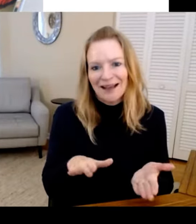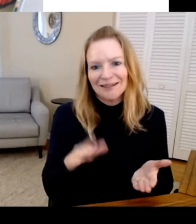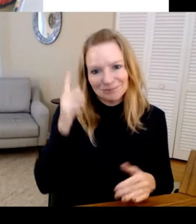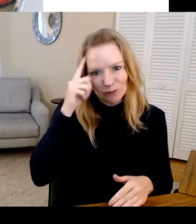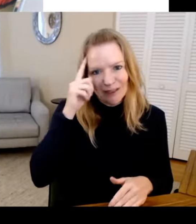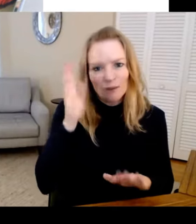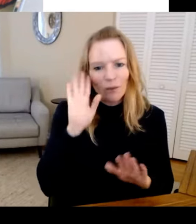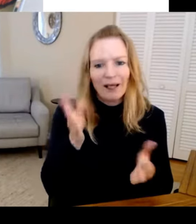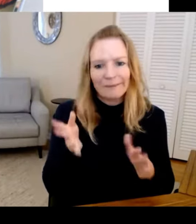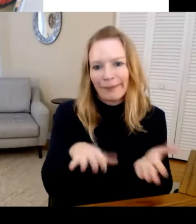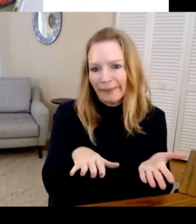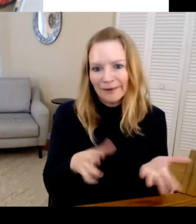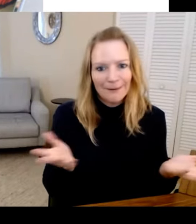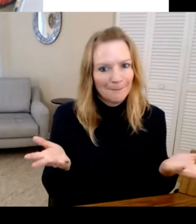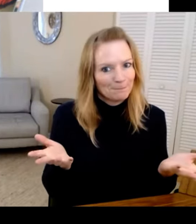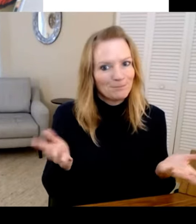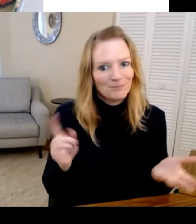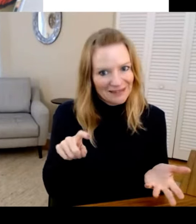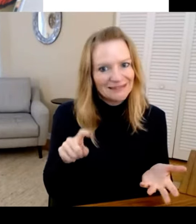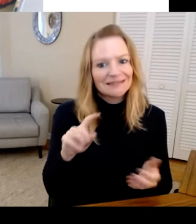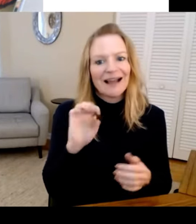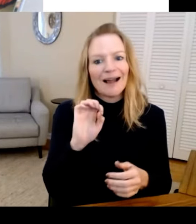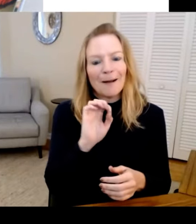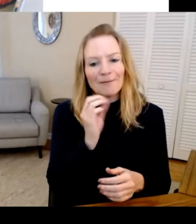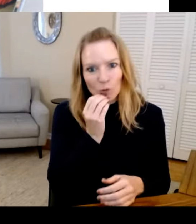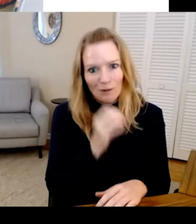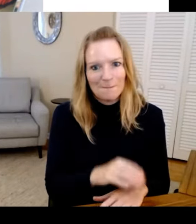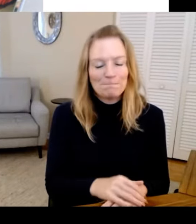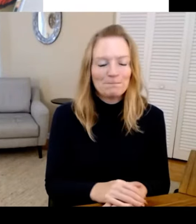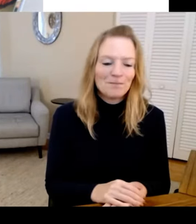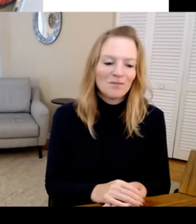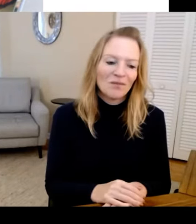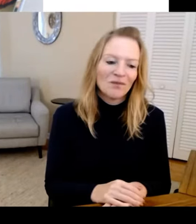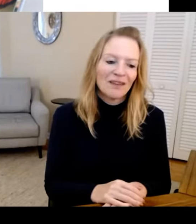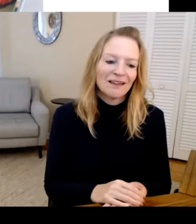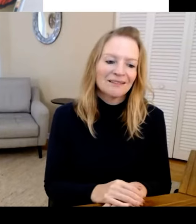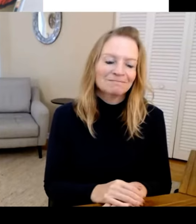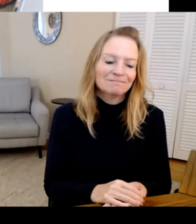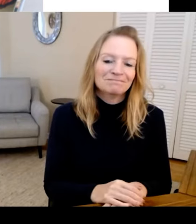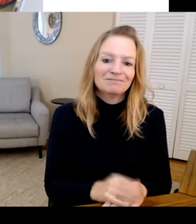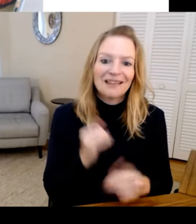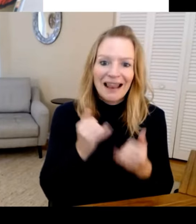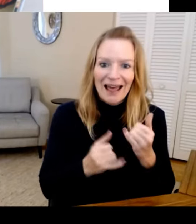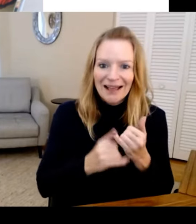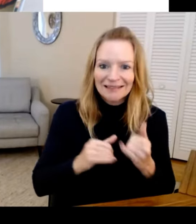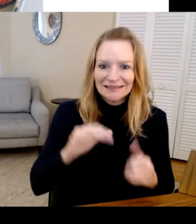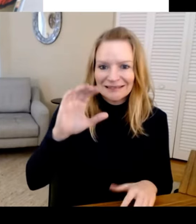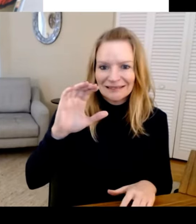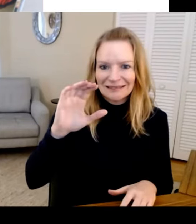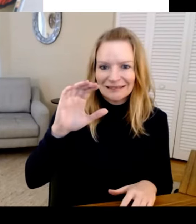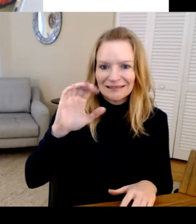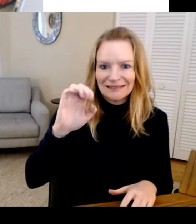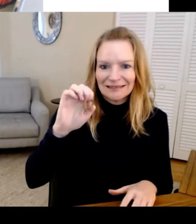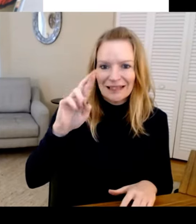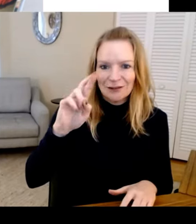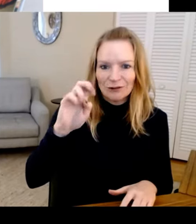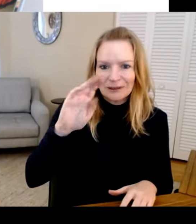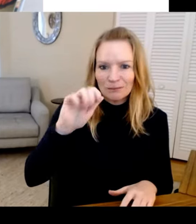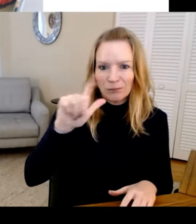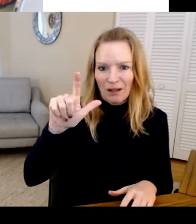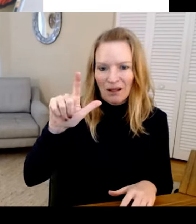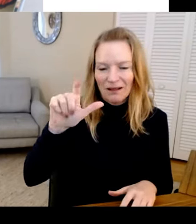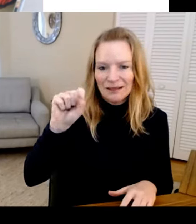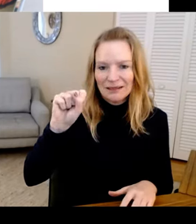food. If the blood isn't doing that, then you will die. You need the food, and you need your energy from the blood to do